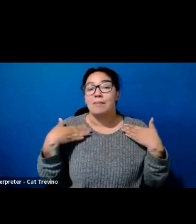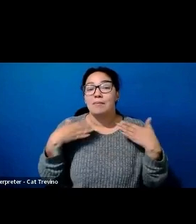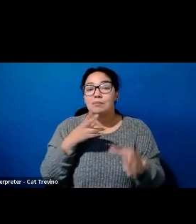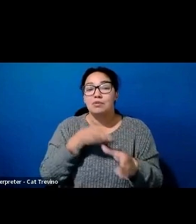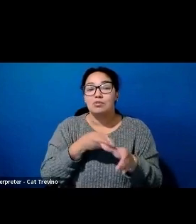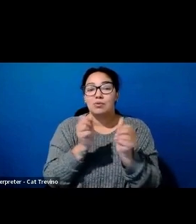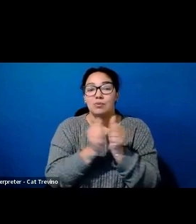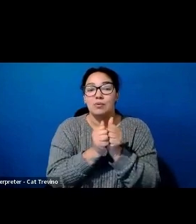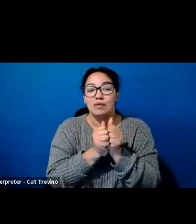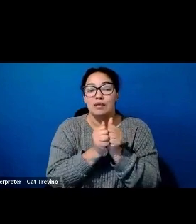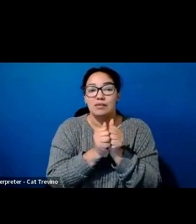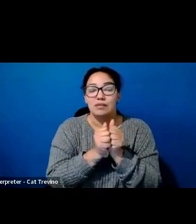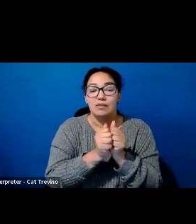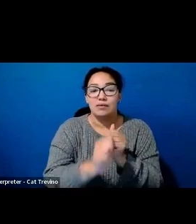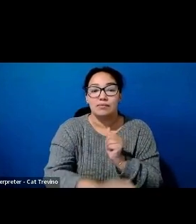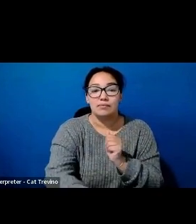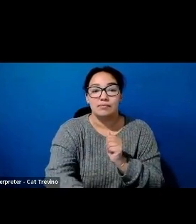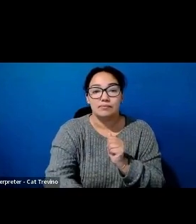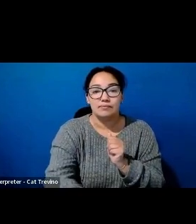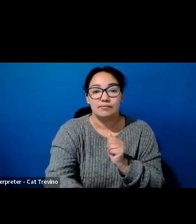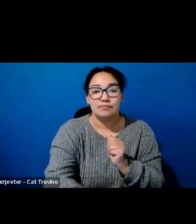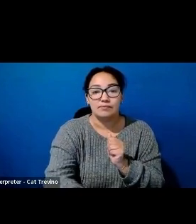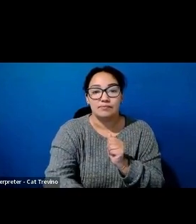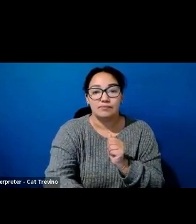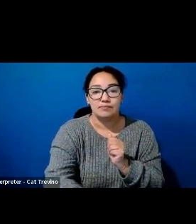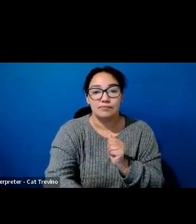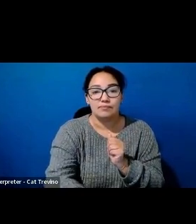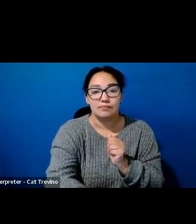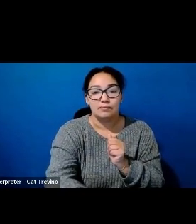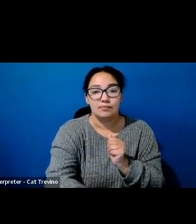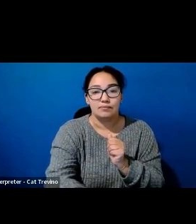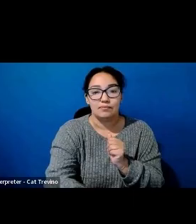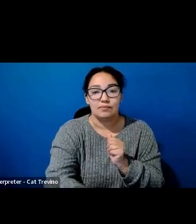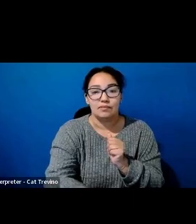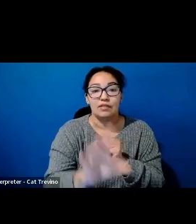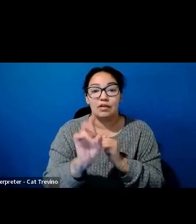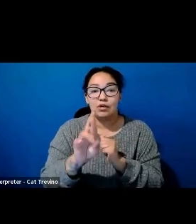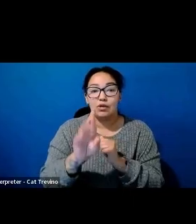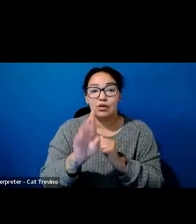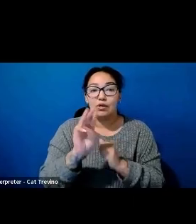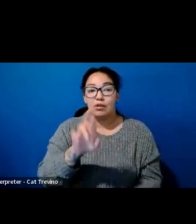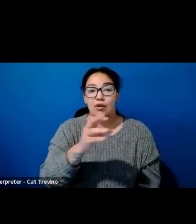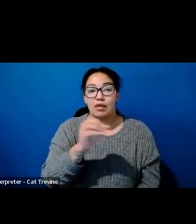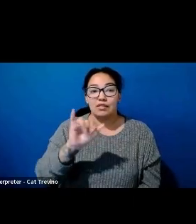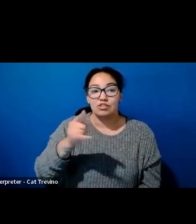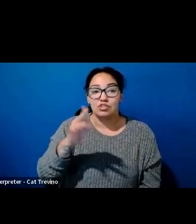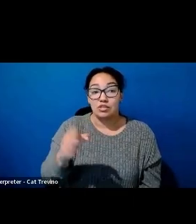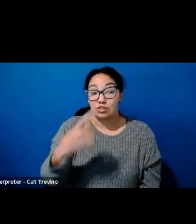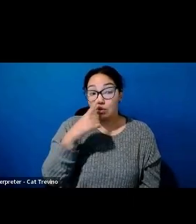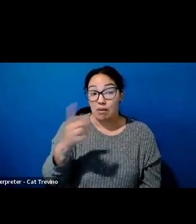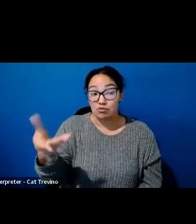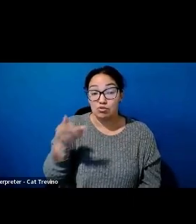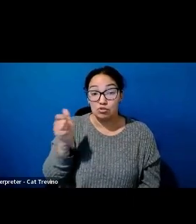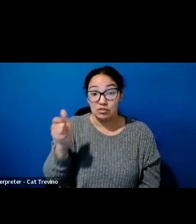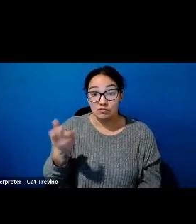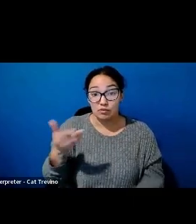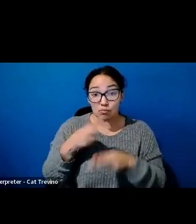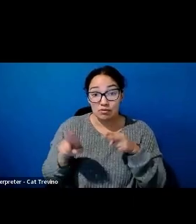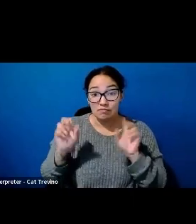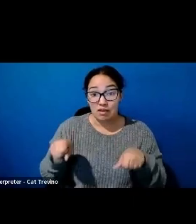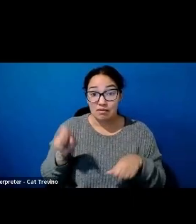by Dr. Miller and my colleague Jake. Dr. Miller and Jake, would each of you like to introduce yourselves briefly?